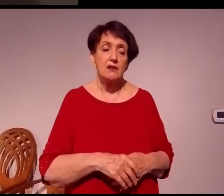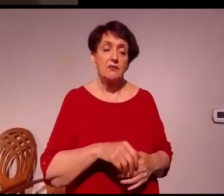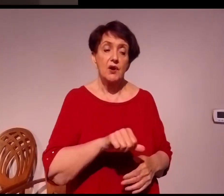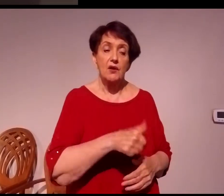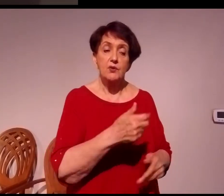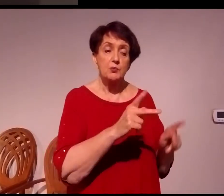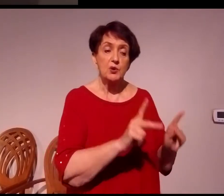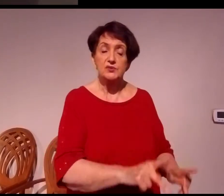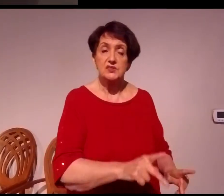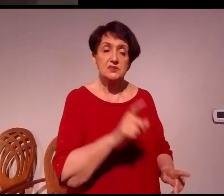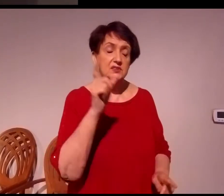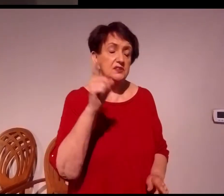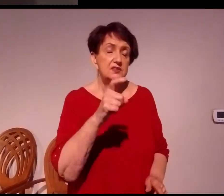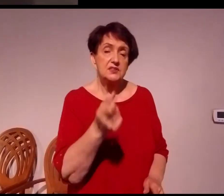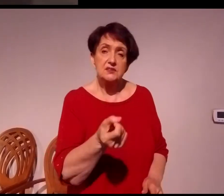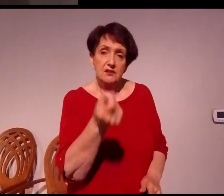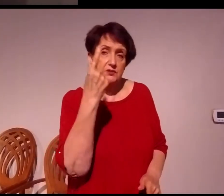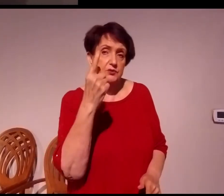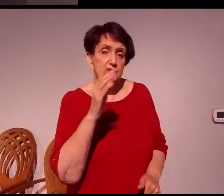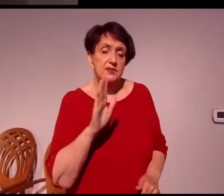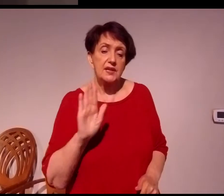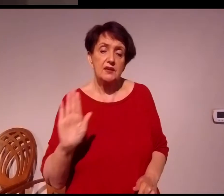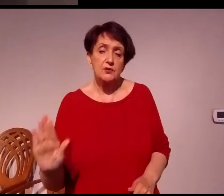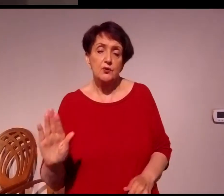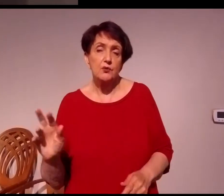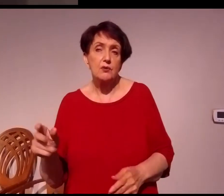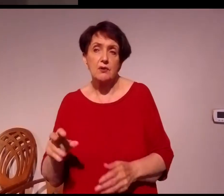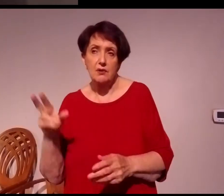to understand your no.